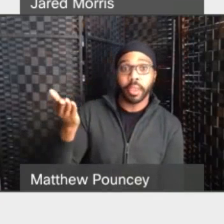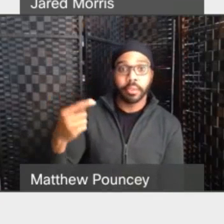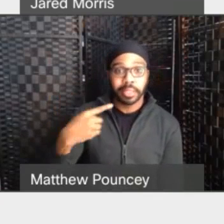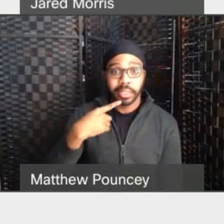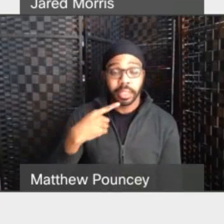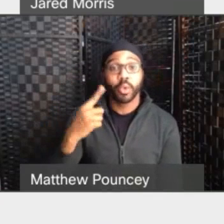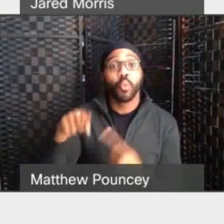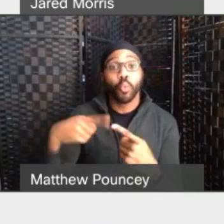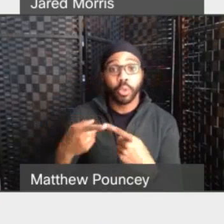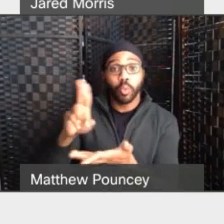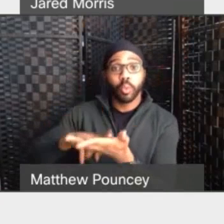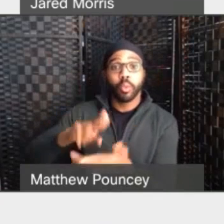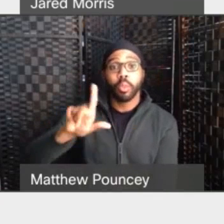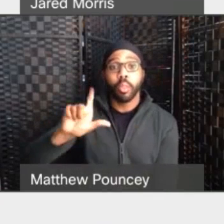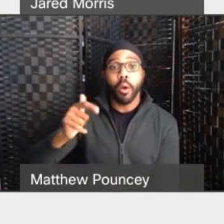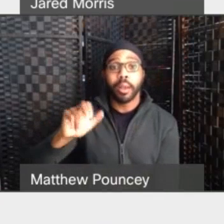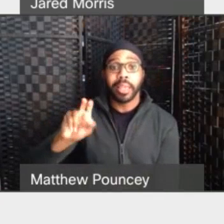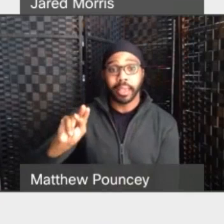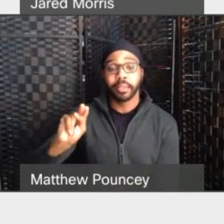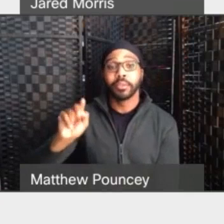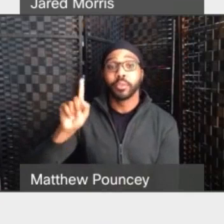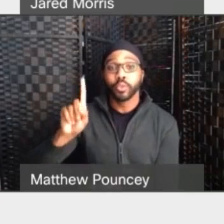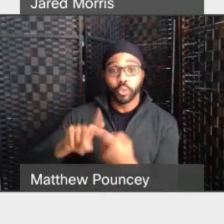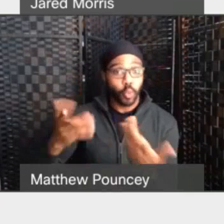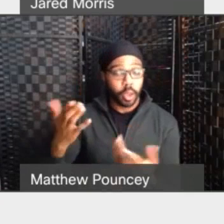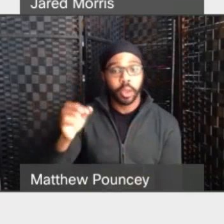when you log in to